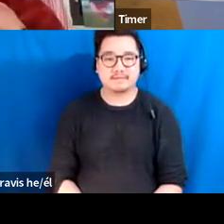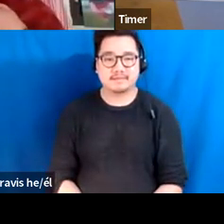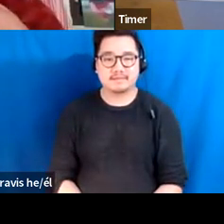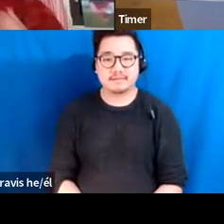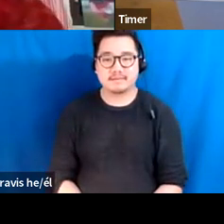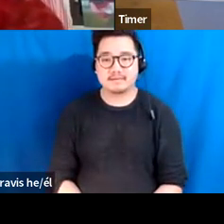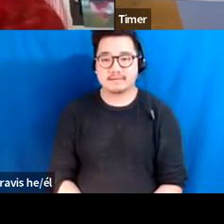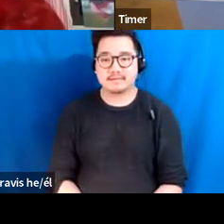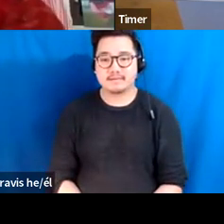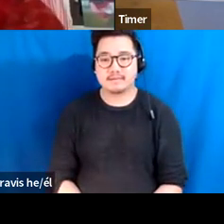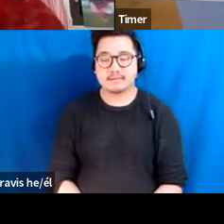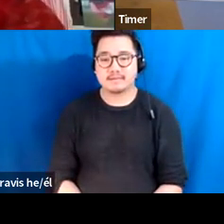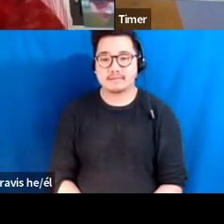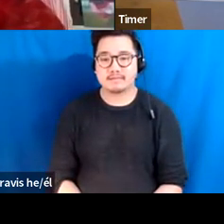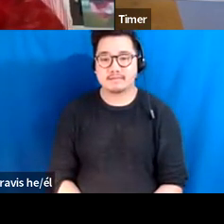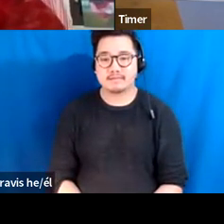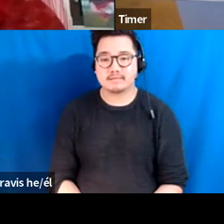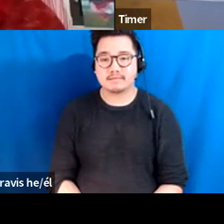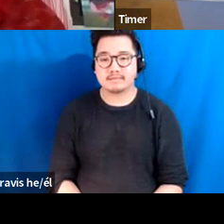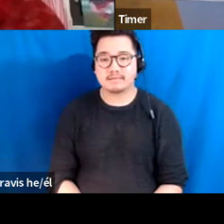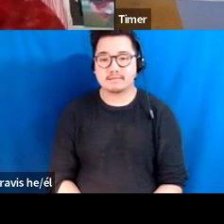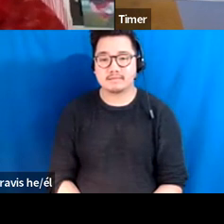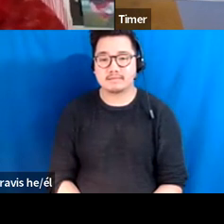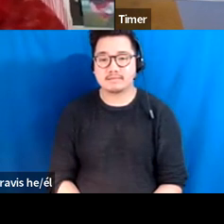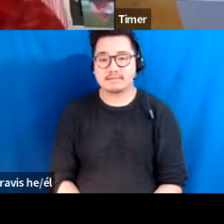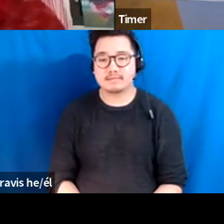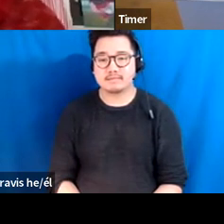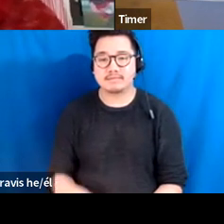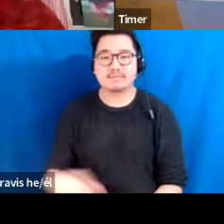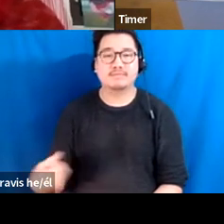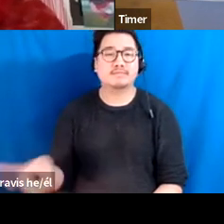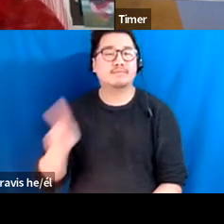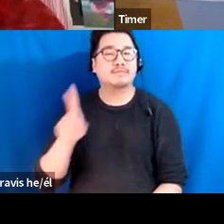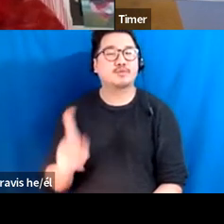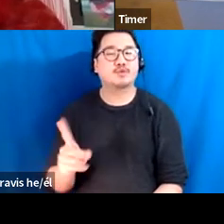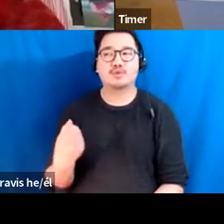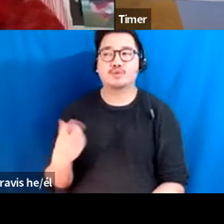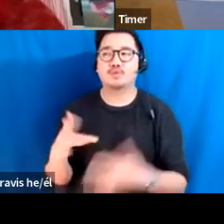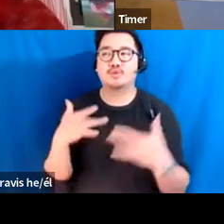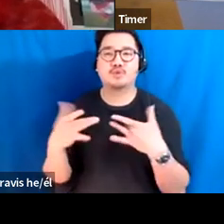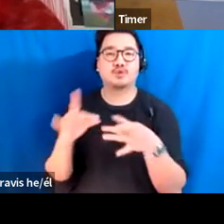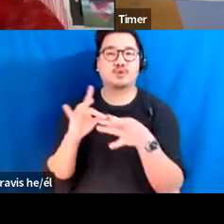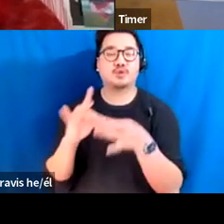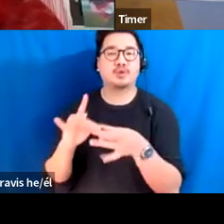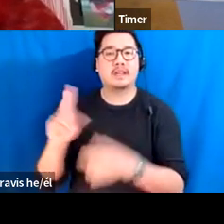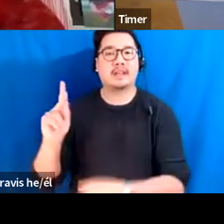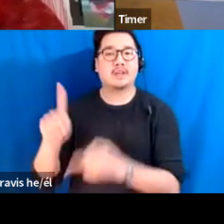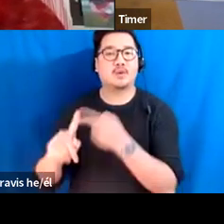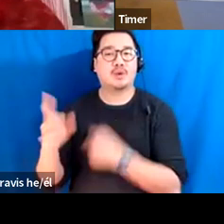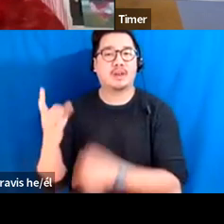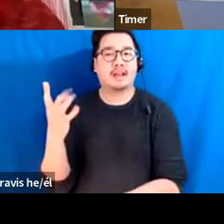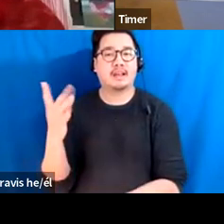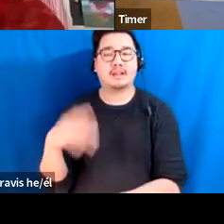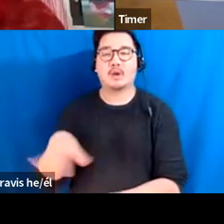i share the concern or the questions around the shifts from the k to six from the k to eights to the k to